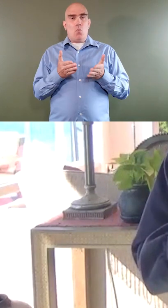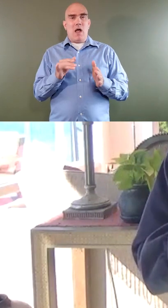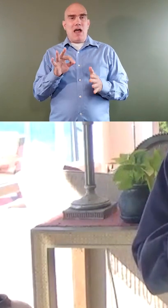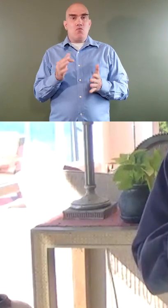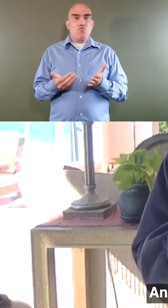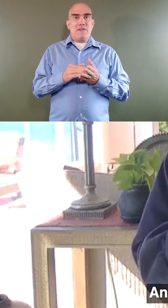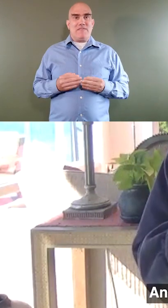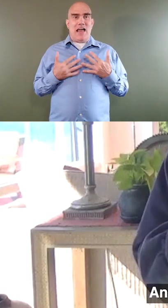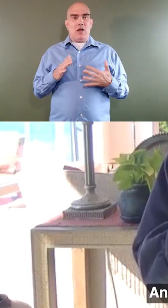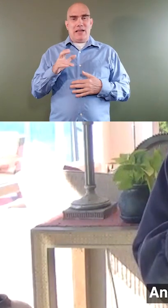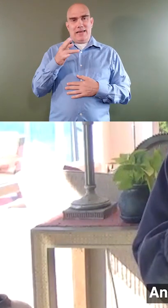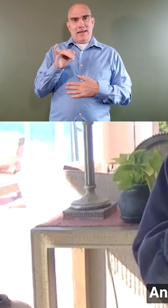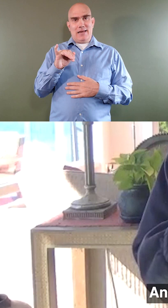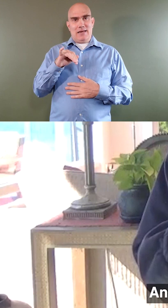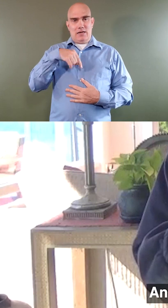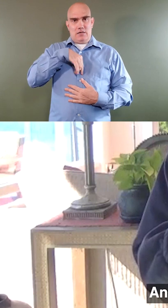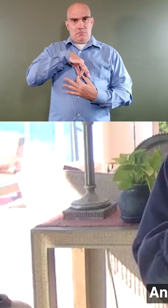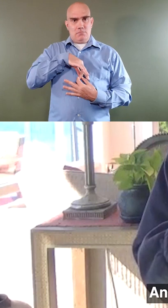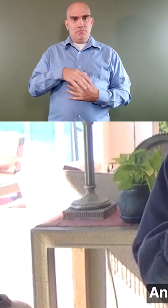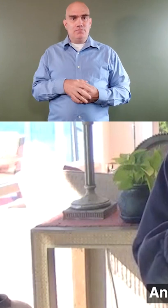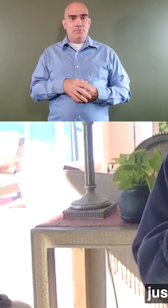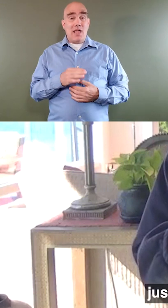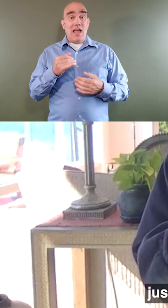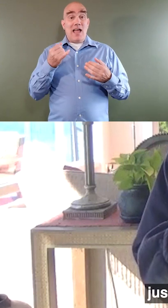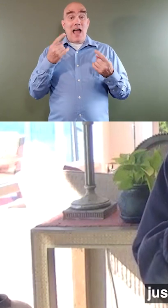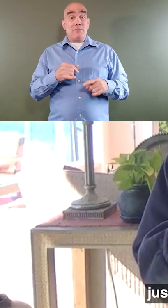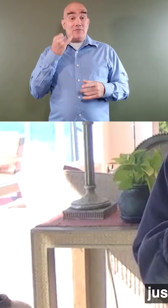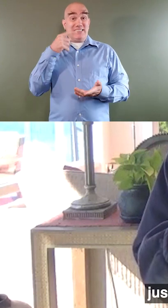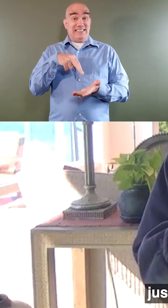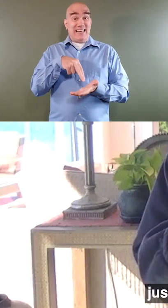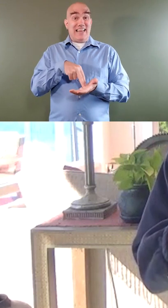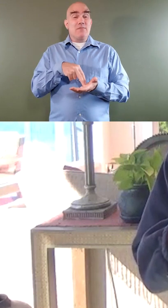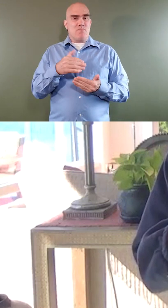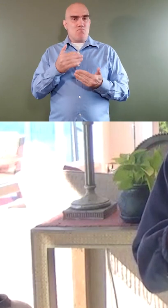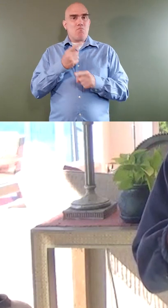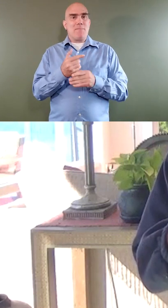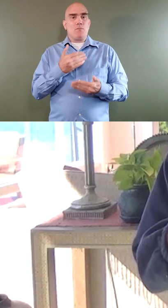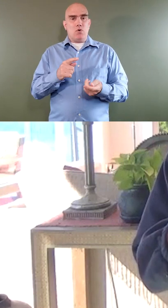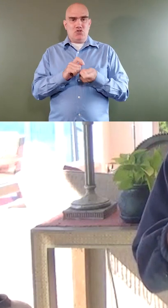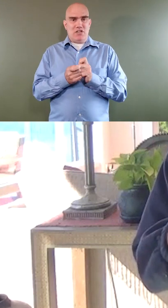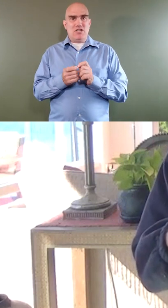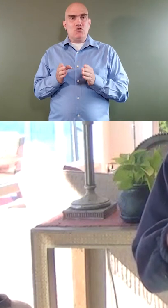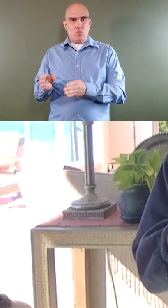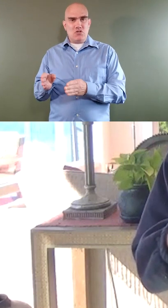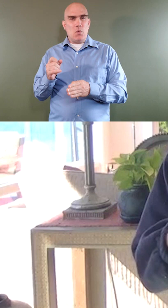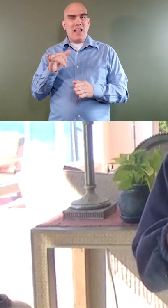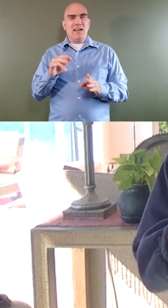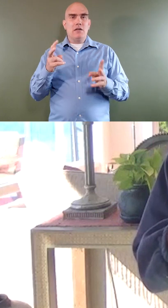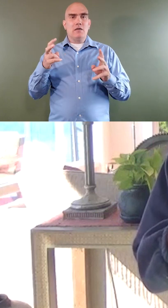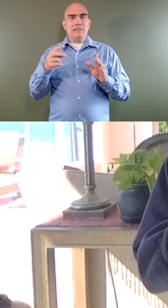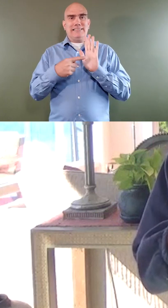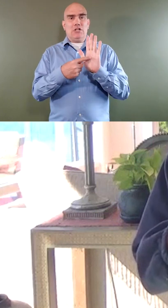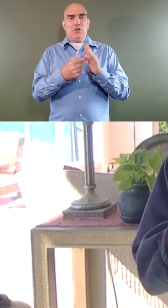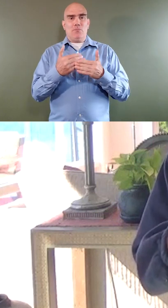chi. And it happens if you're standing just before you change direction. So it's a signal before you change directions,